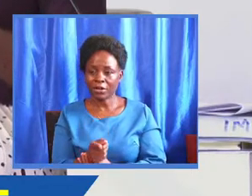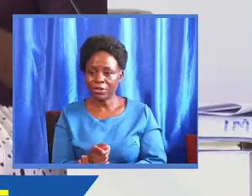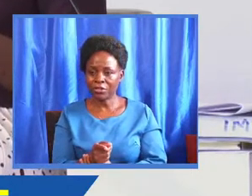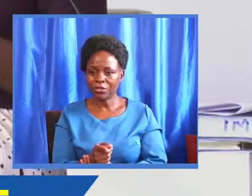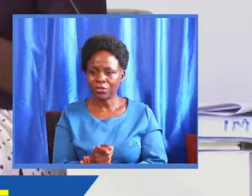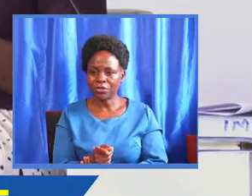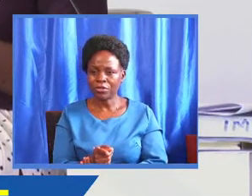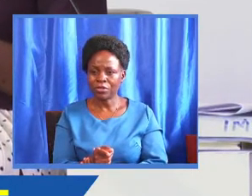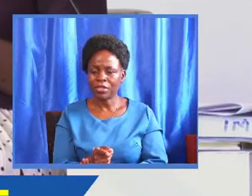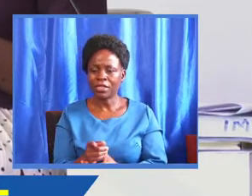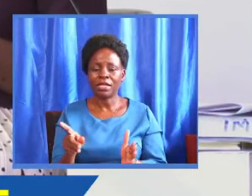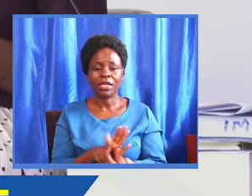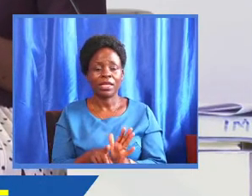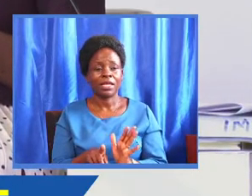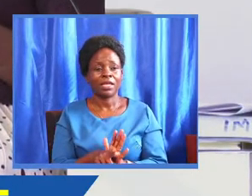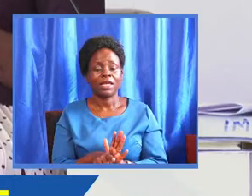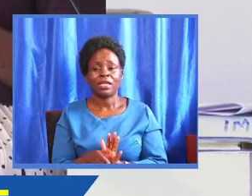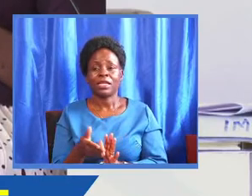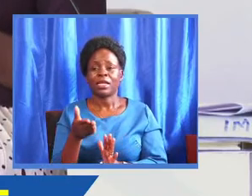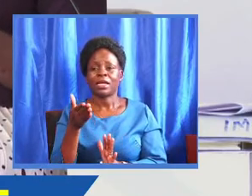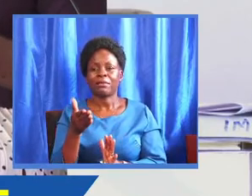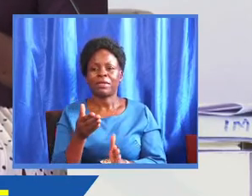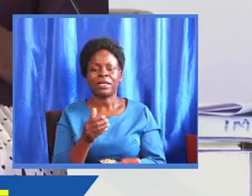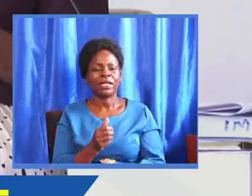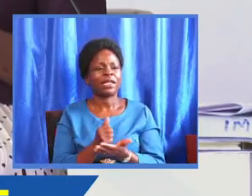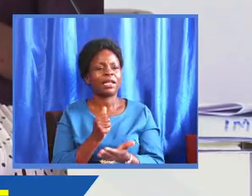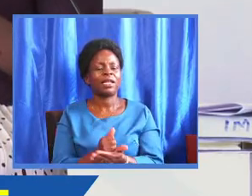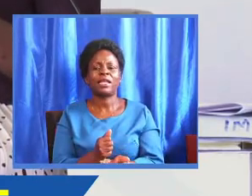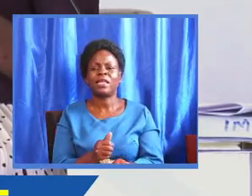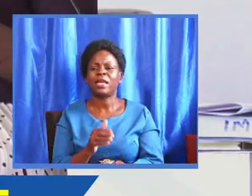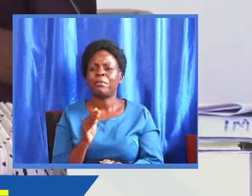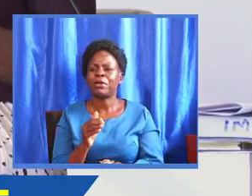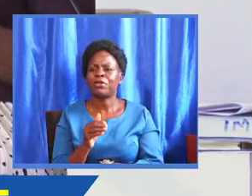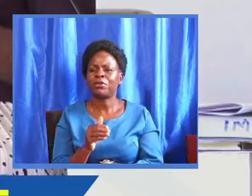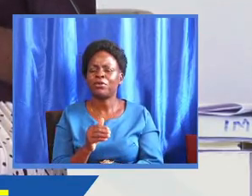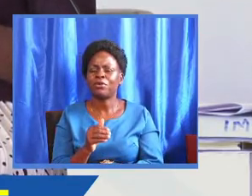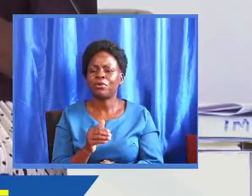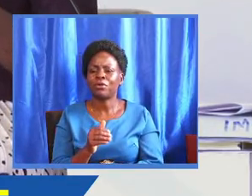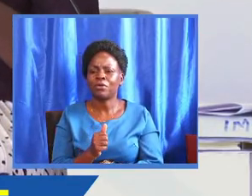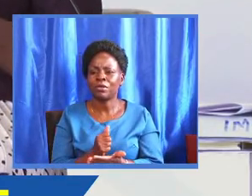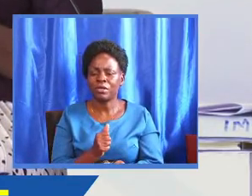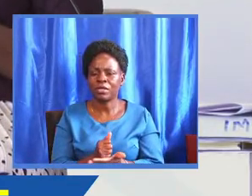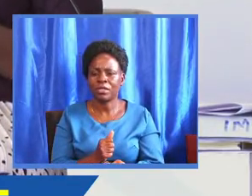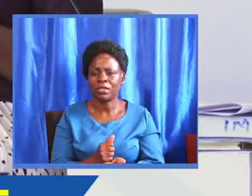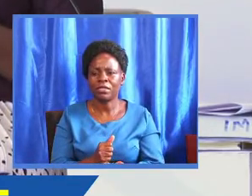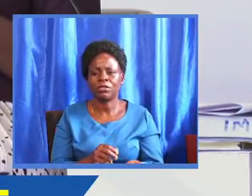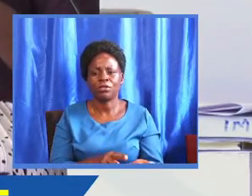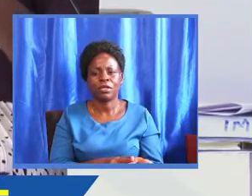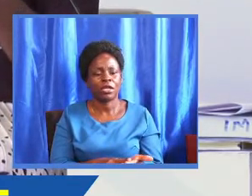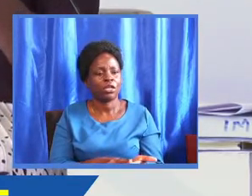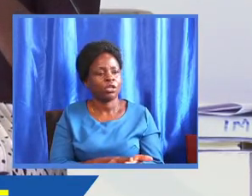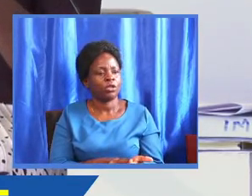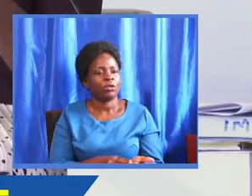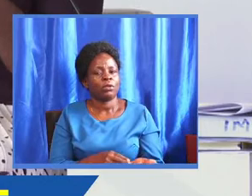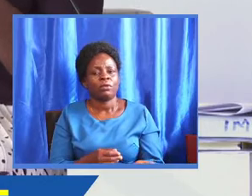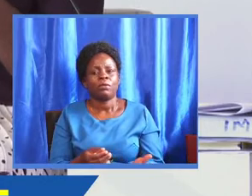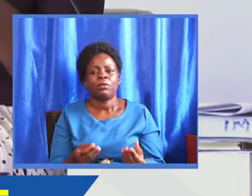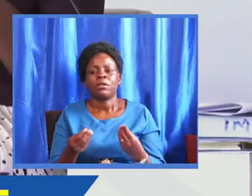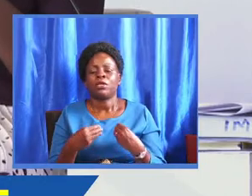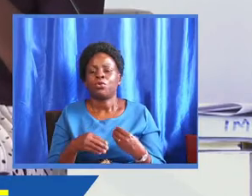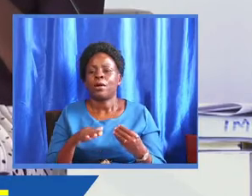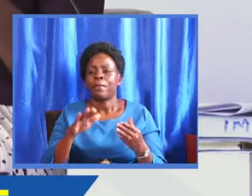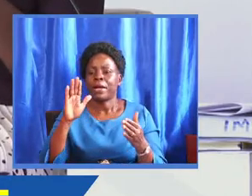bwe liri kateteeka nga bwe liri liyamba nnyo ye tugenda tukosa ngafa abakunganya kubanga lituwa much